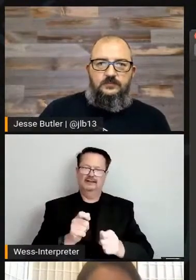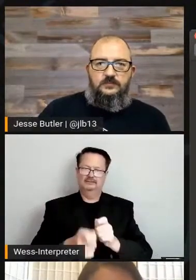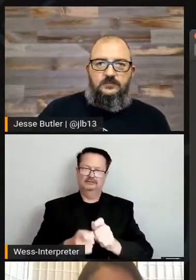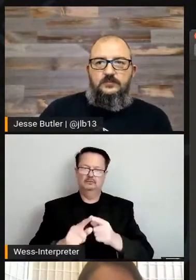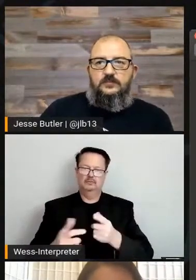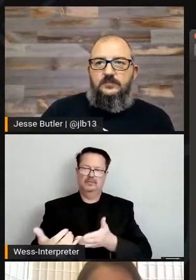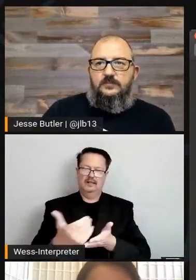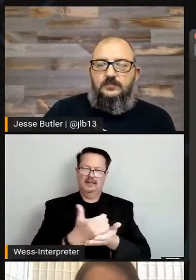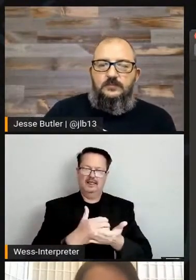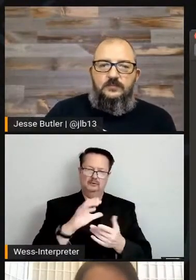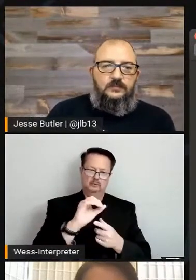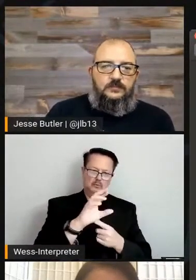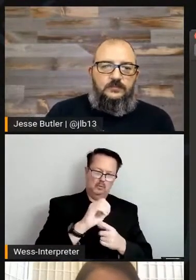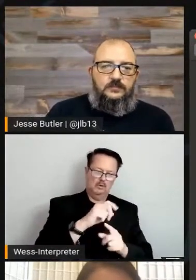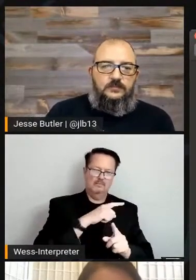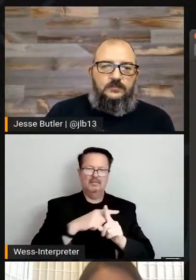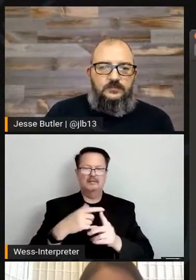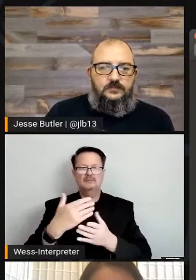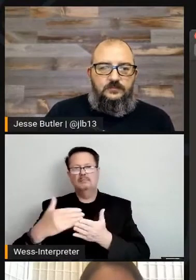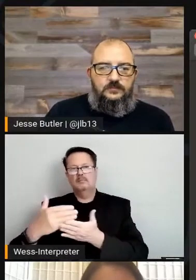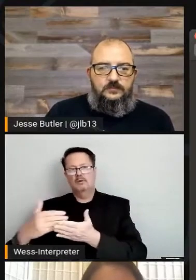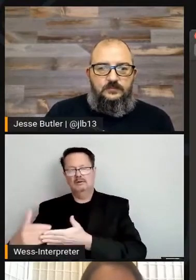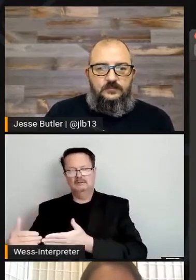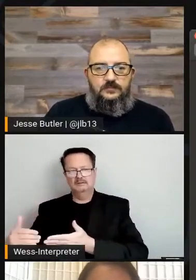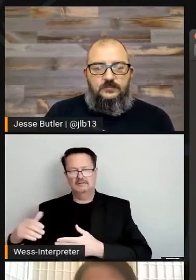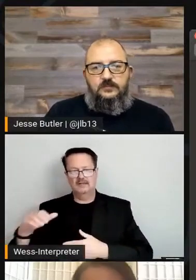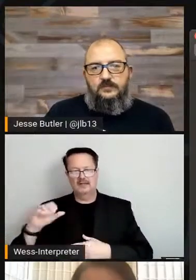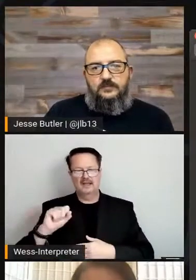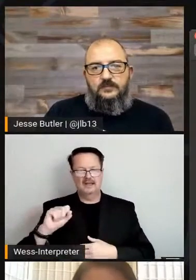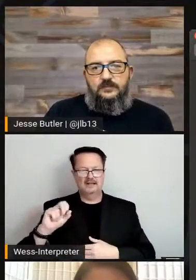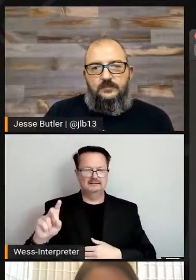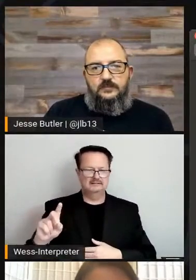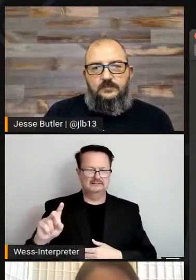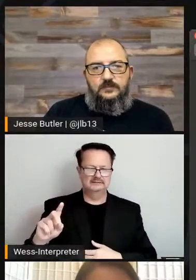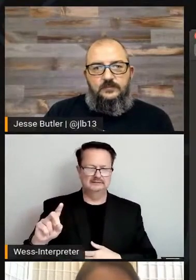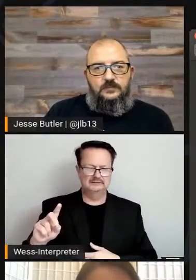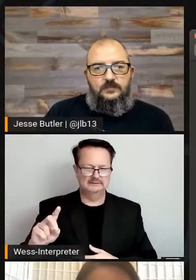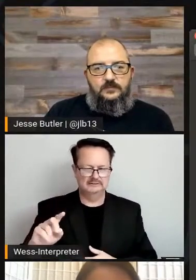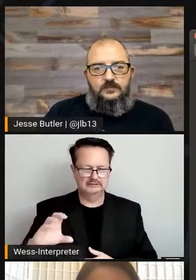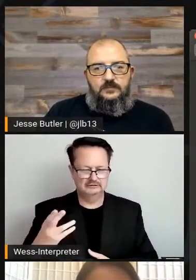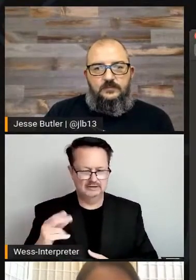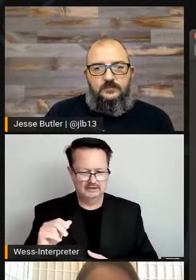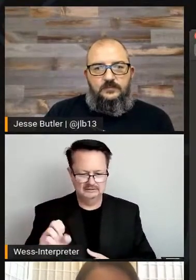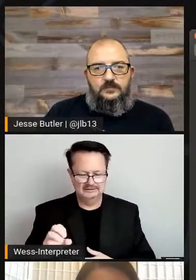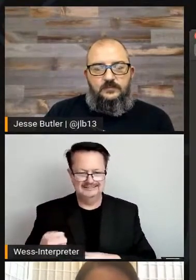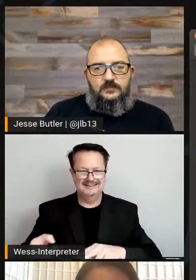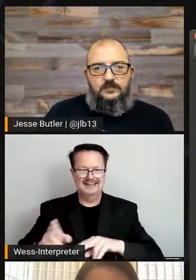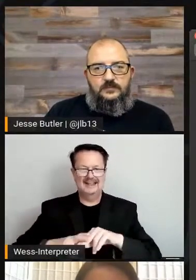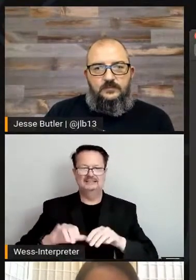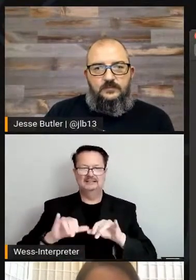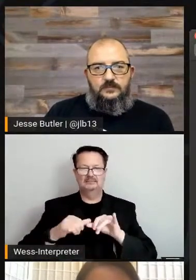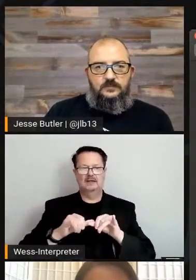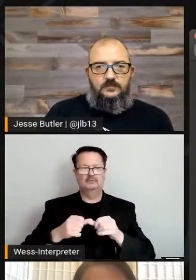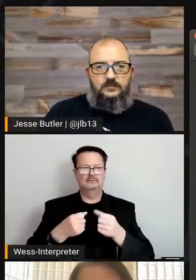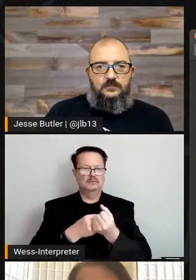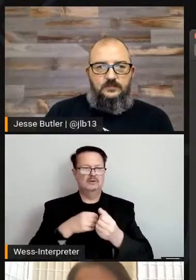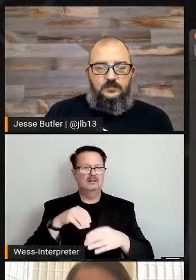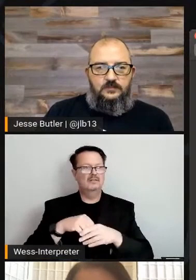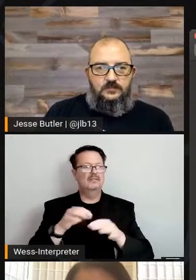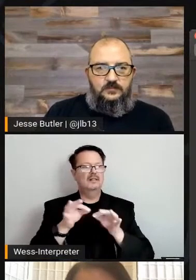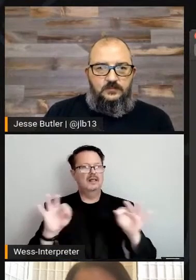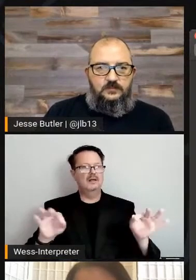as well as all parts of the SDKs, enhancing metric support in the language libraries, as well